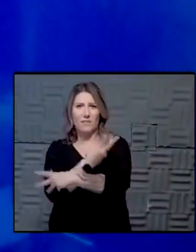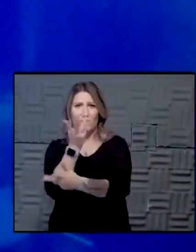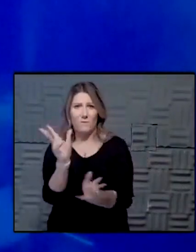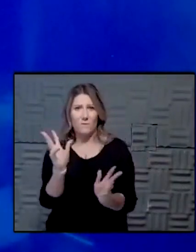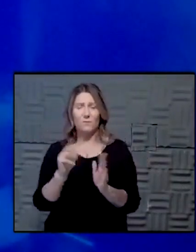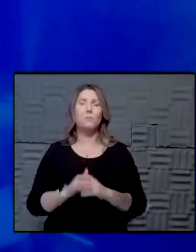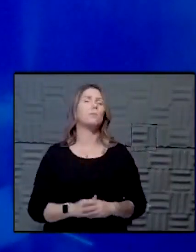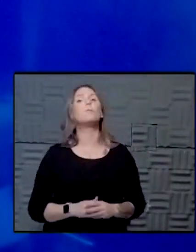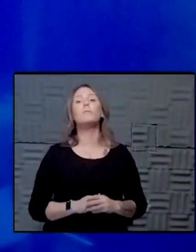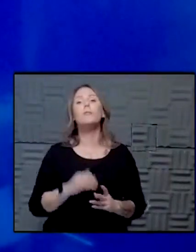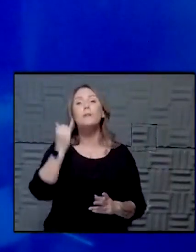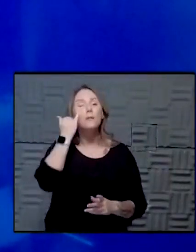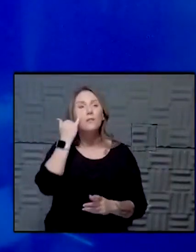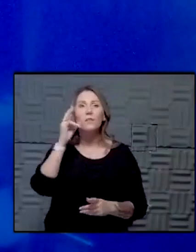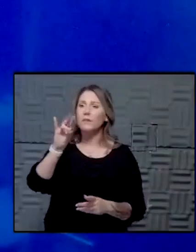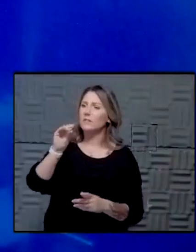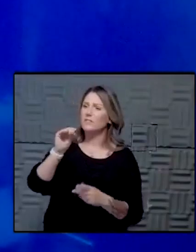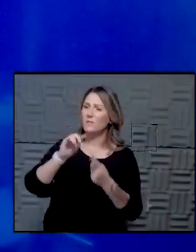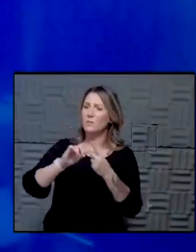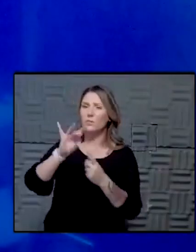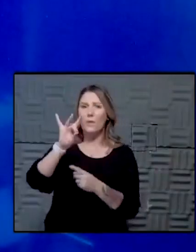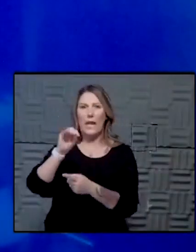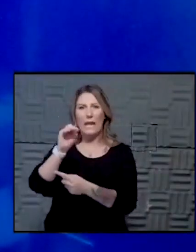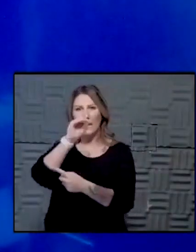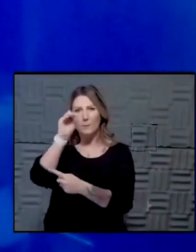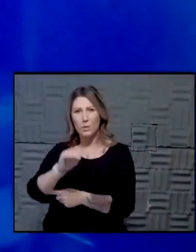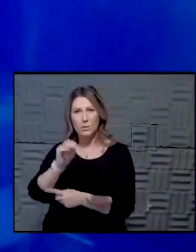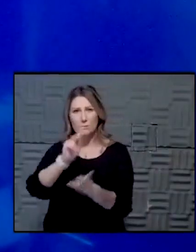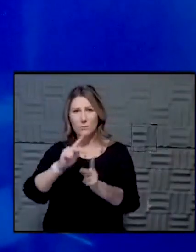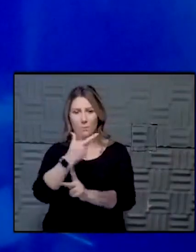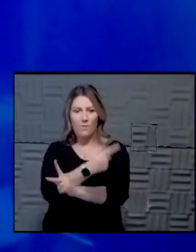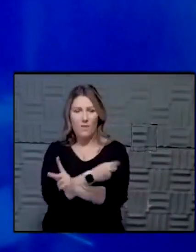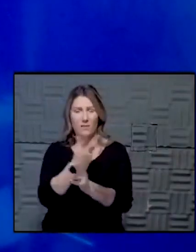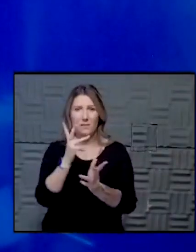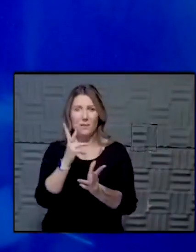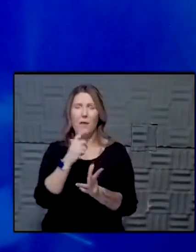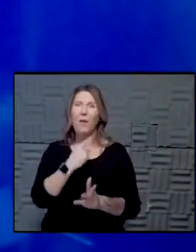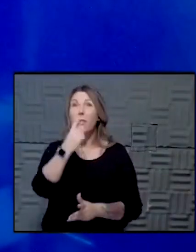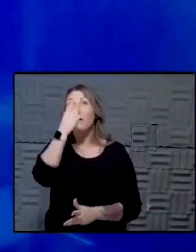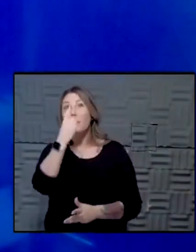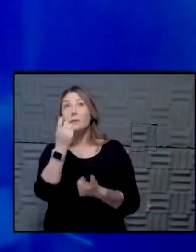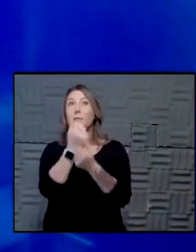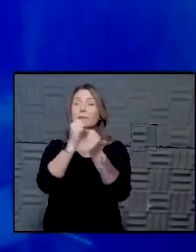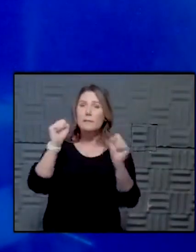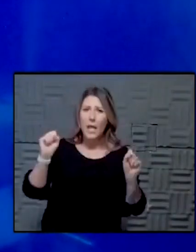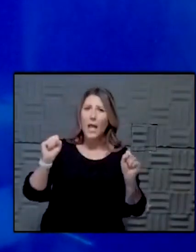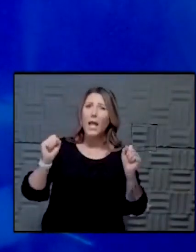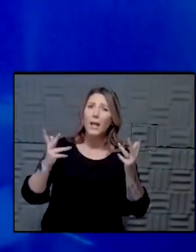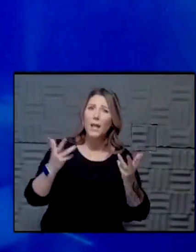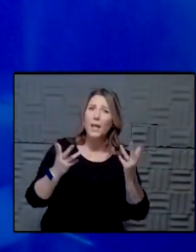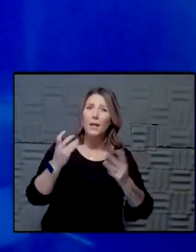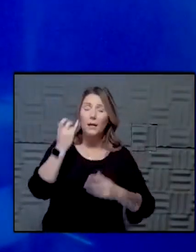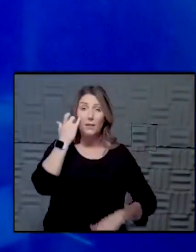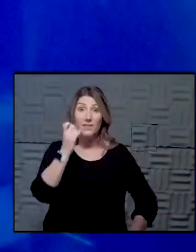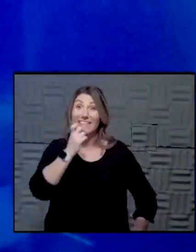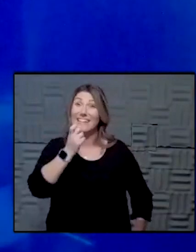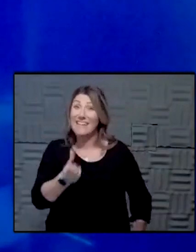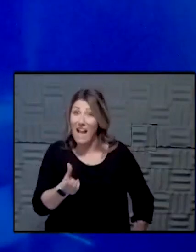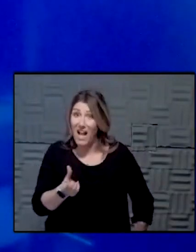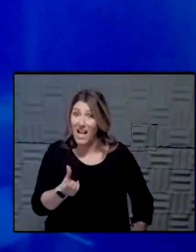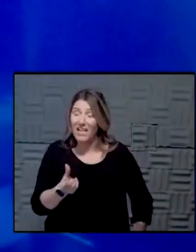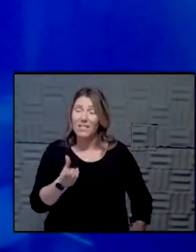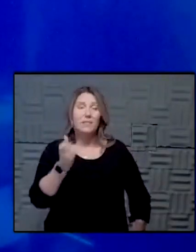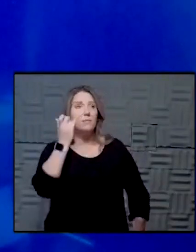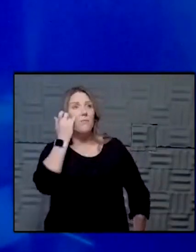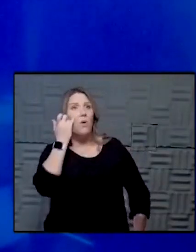I think if you've had 70 or 80% of the people there that have been vaccinated by then, I think it's pretty safe. I think if that's not the case, if let's